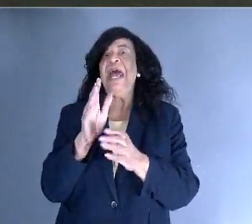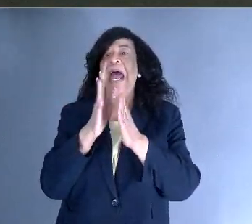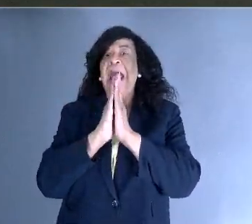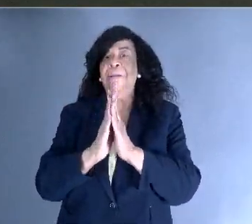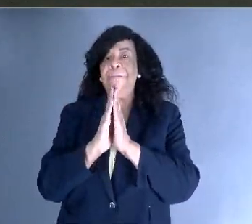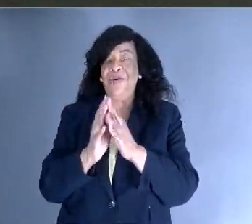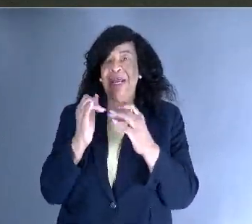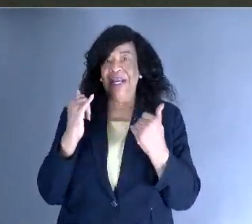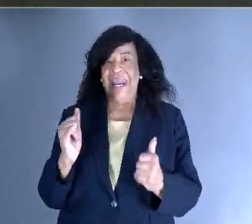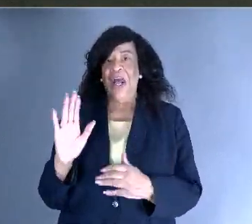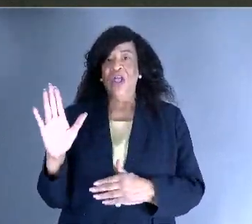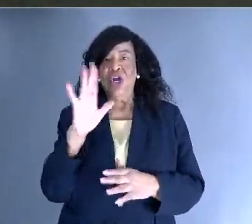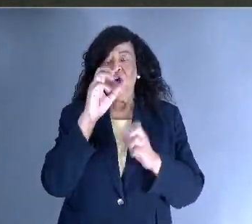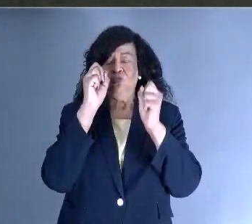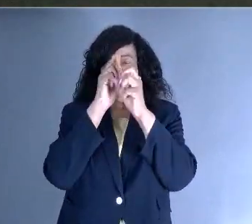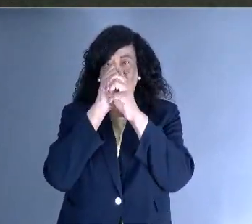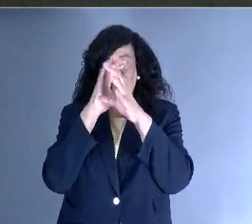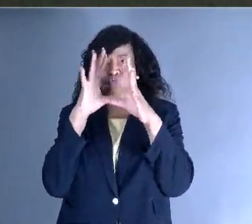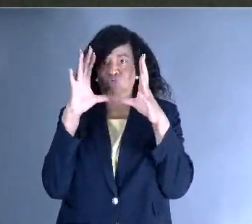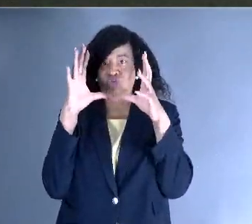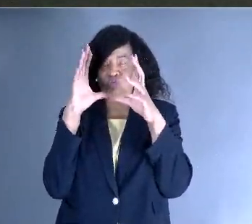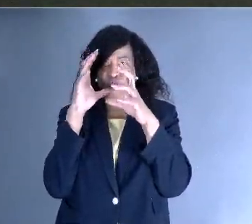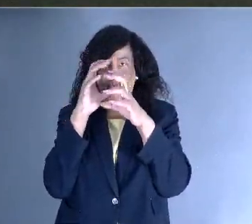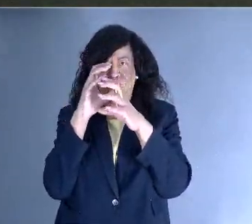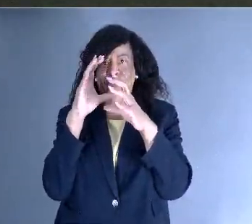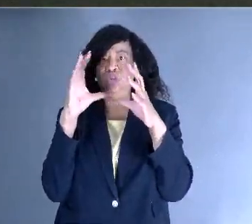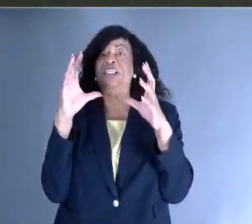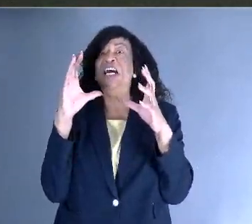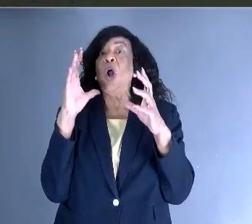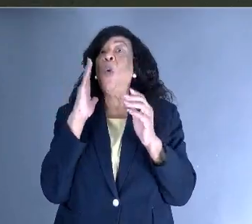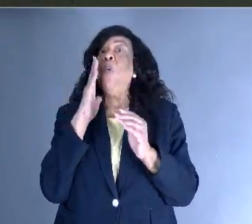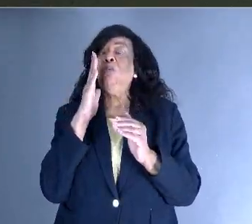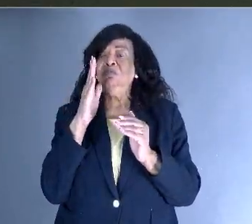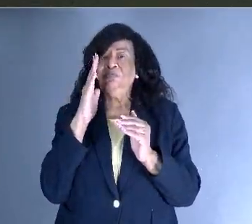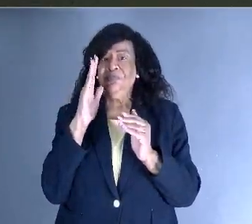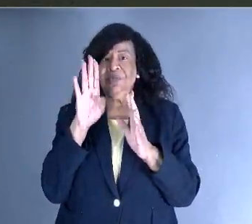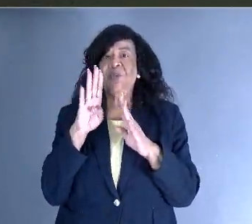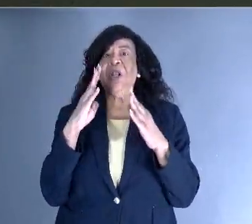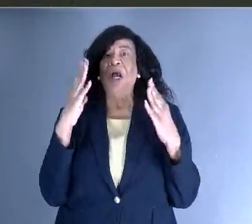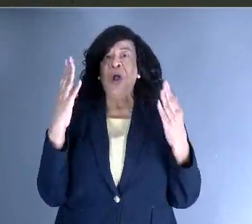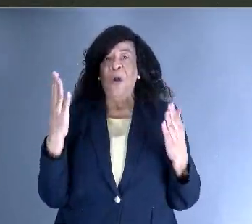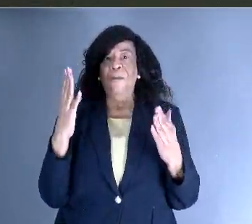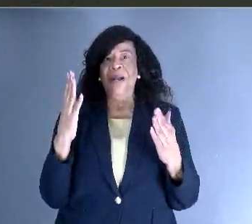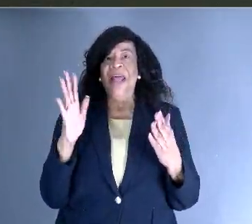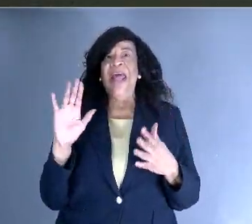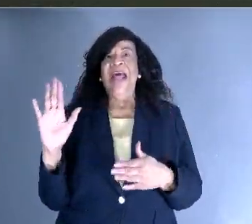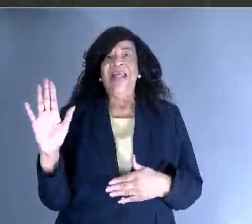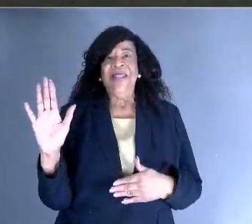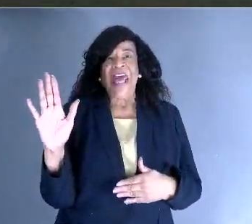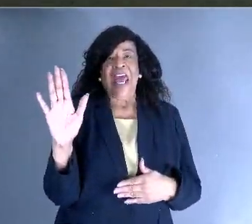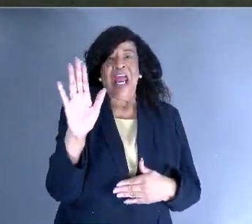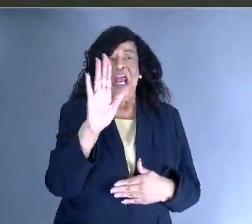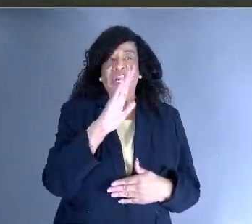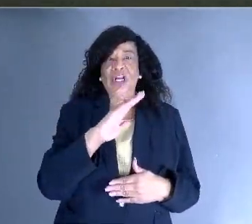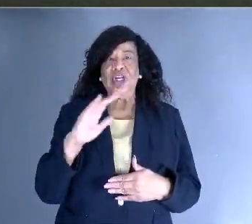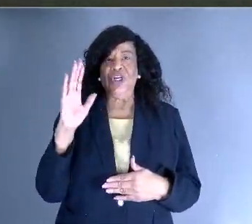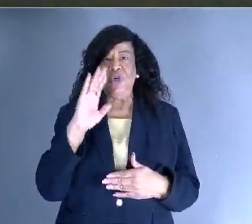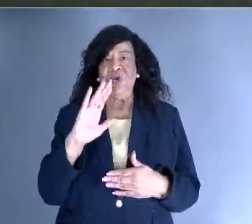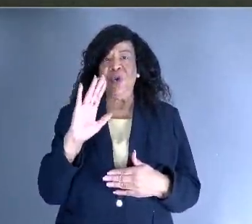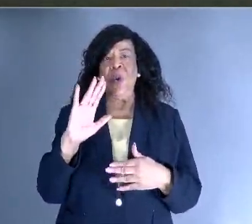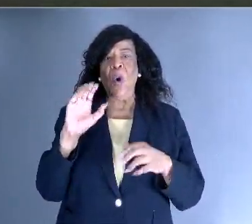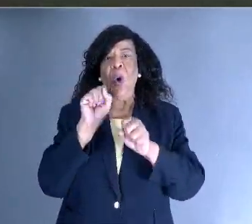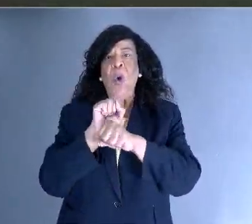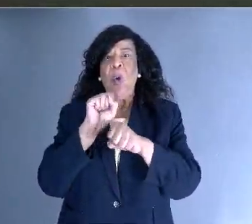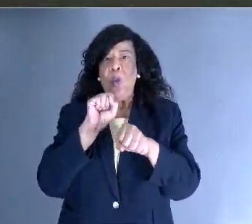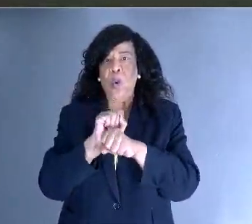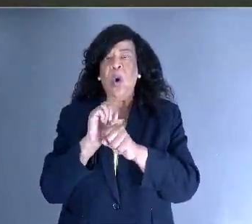vision would open that your streams will create more streams that you will be a business owner